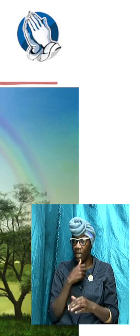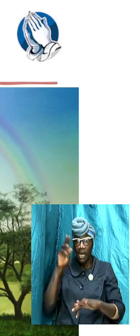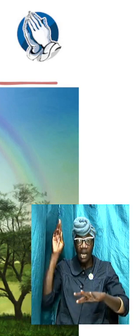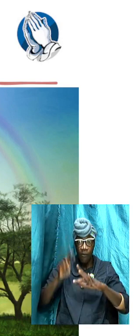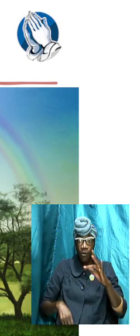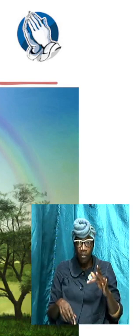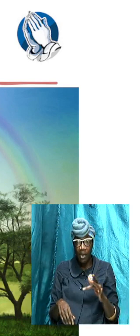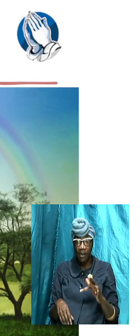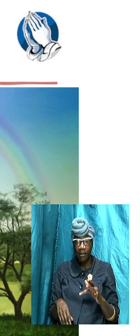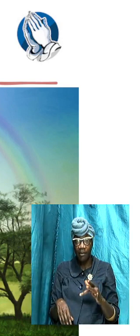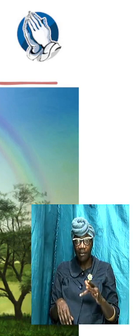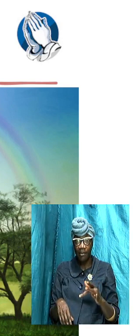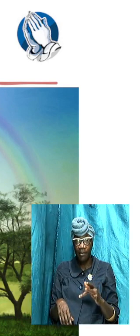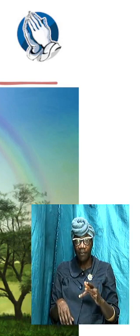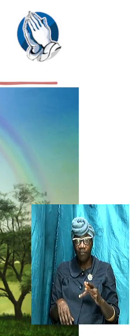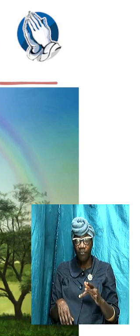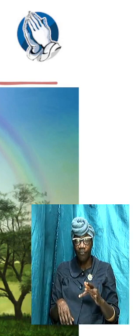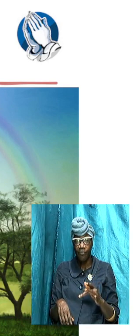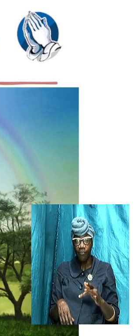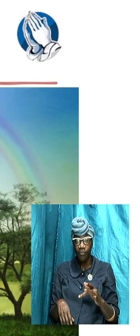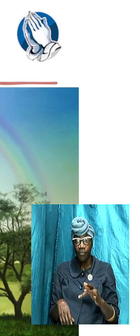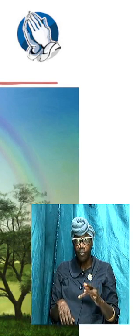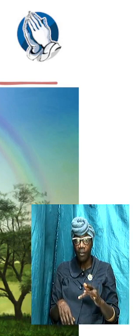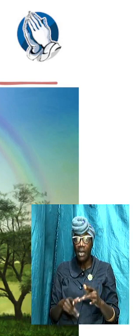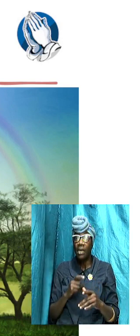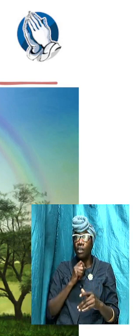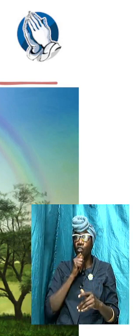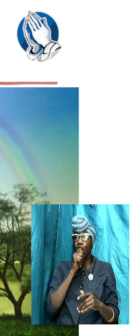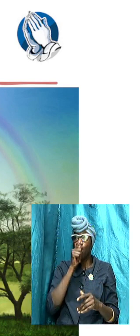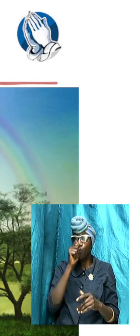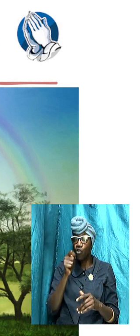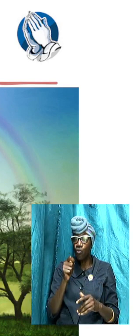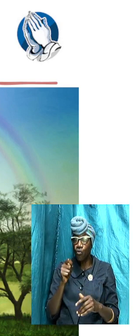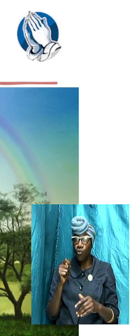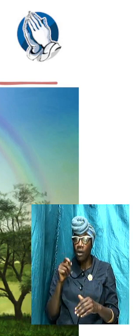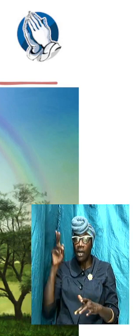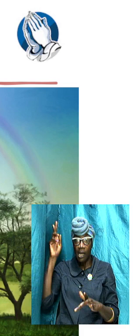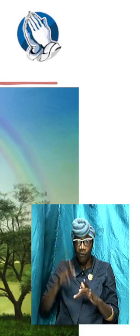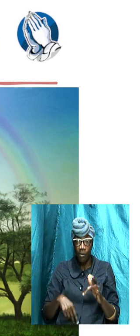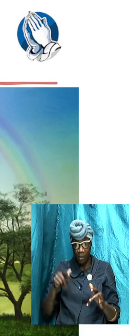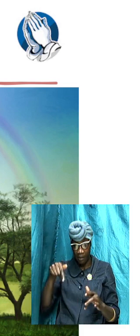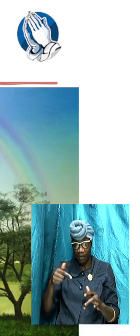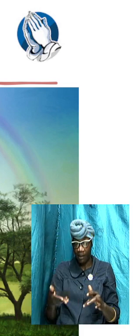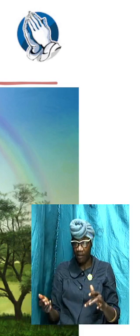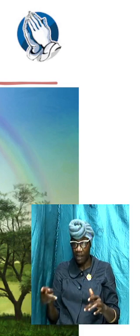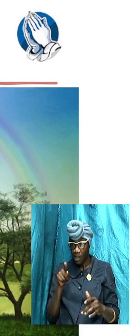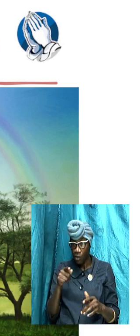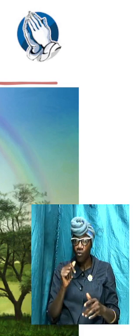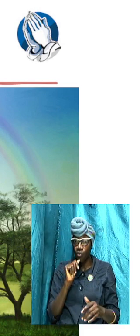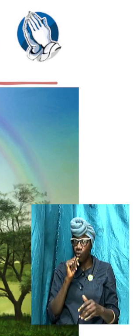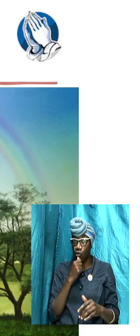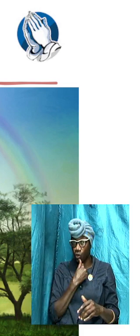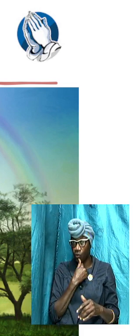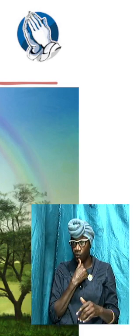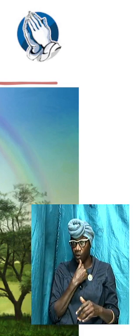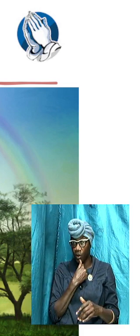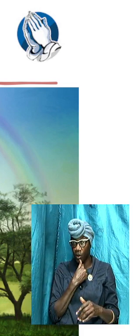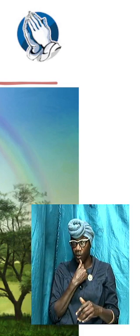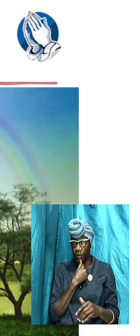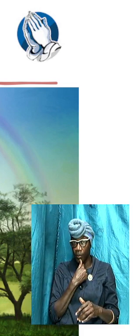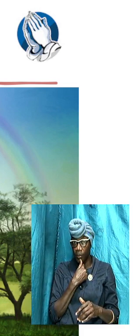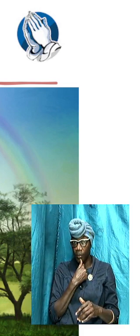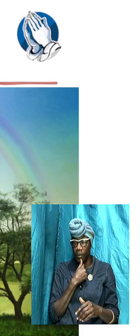of times where preachers will preach, and it is so true. If you miss out on this thing, you're going to suffer. You're going to have